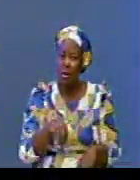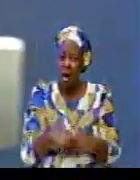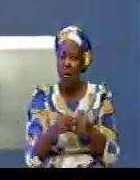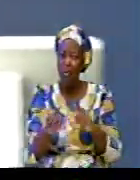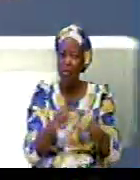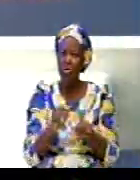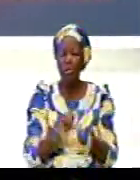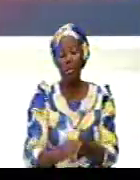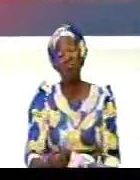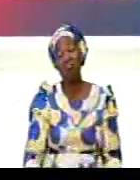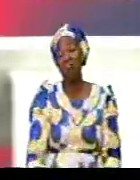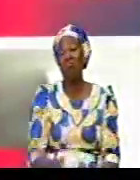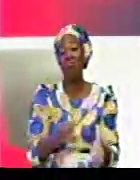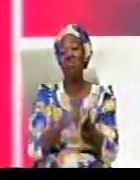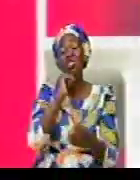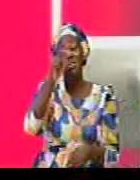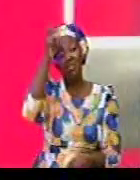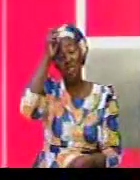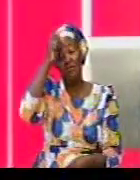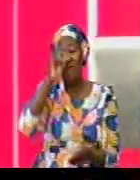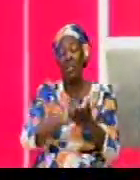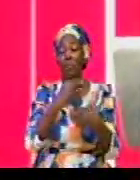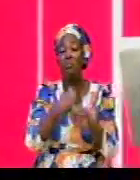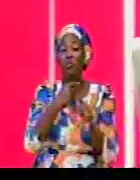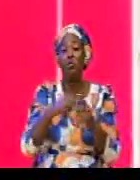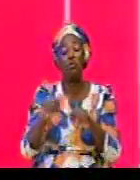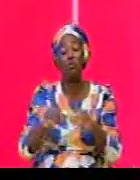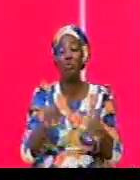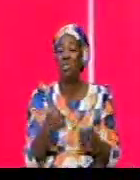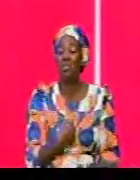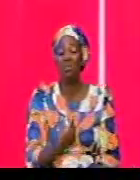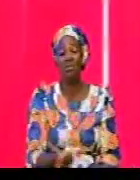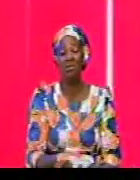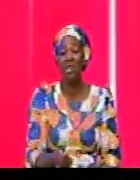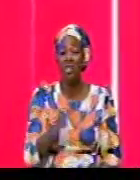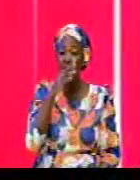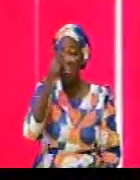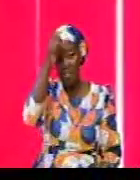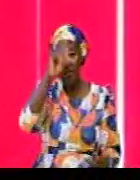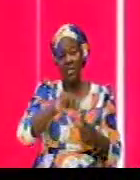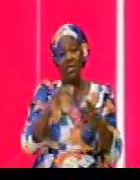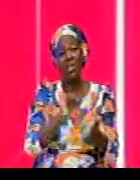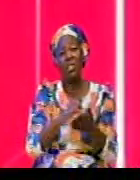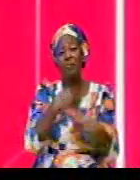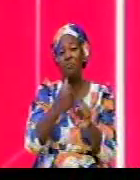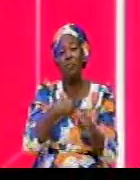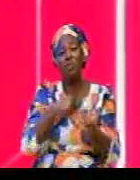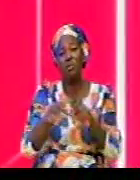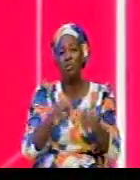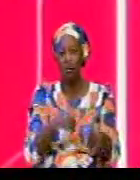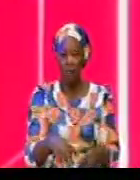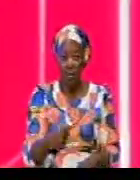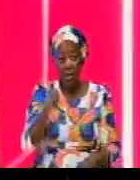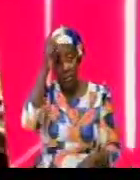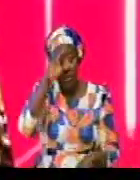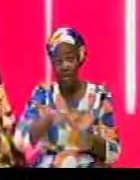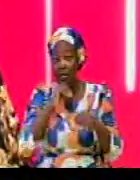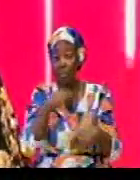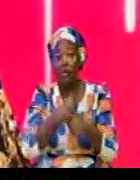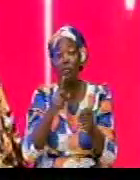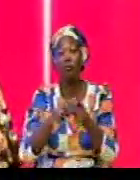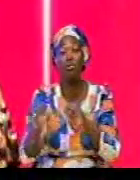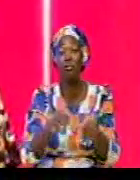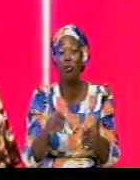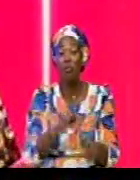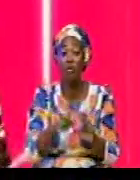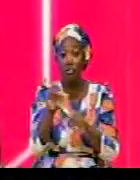again. How did you do that? The devil made me do it. The devil made me do it. The devil does